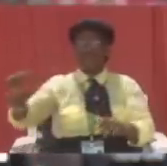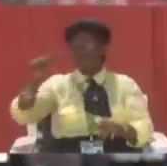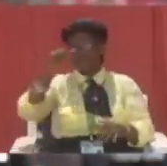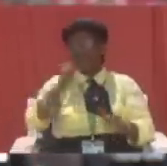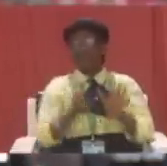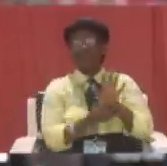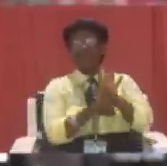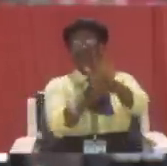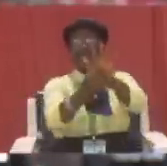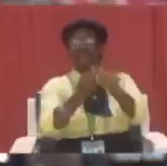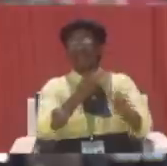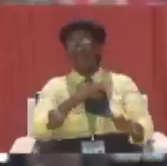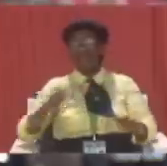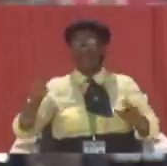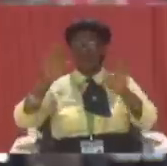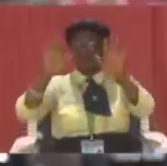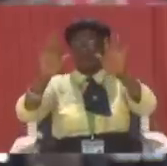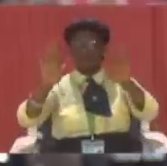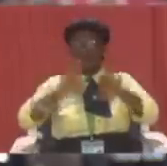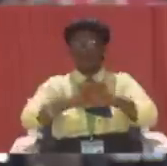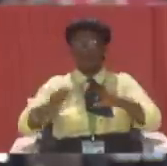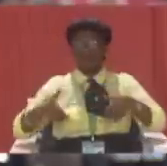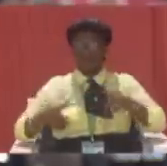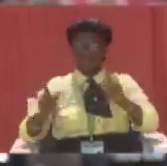But don't let me spend much time.